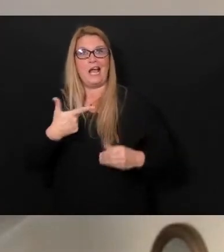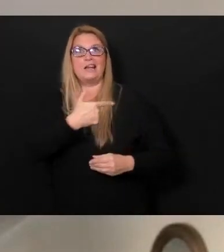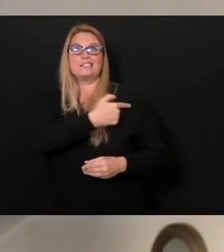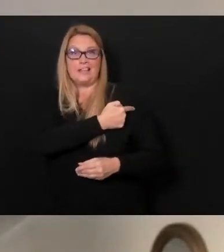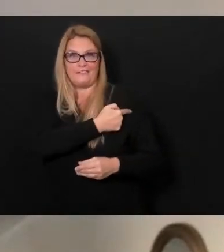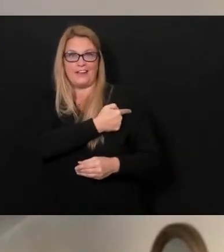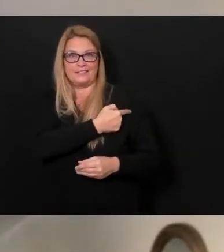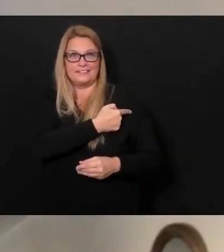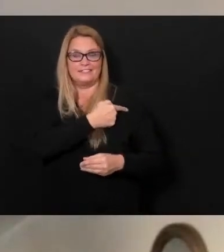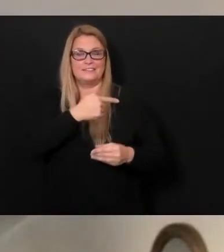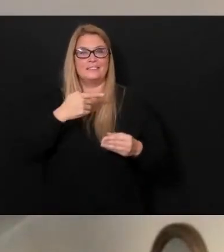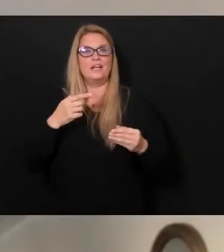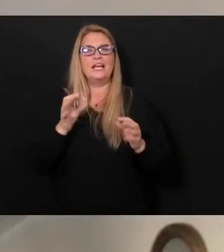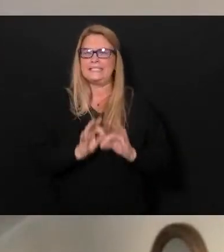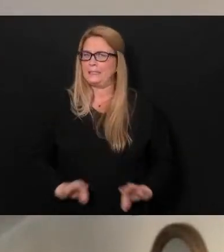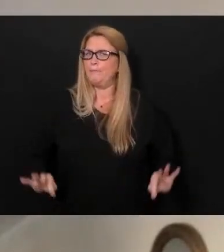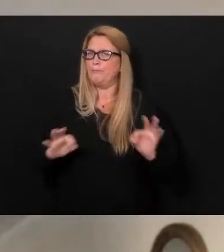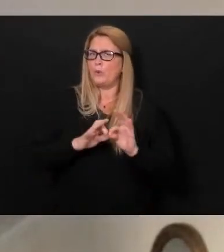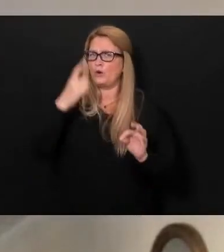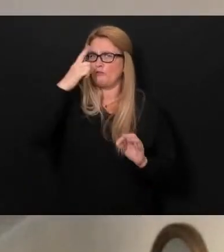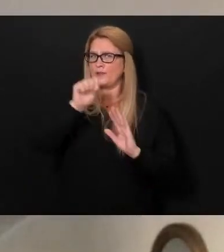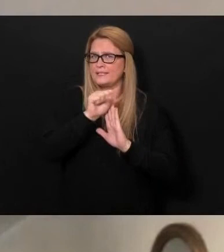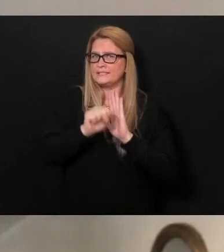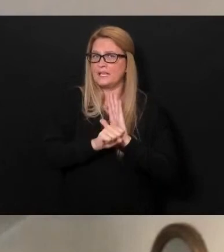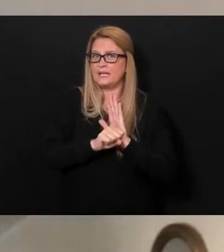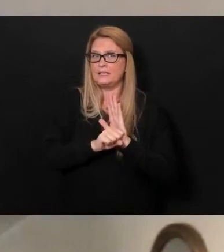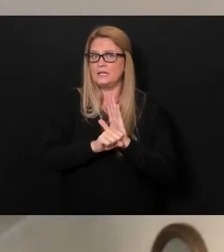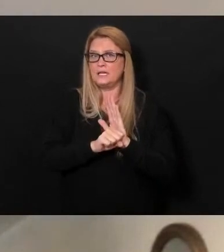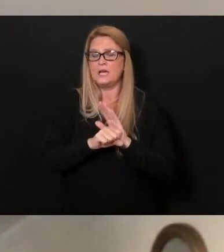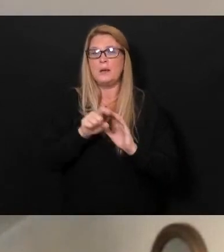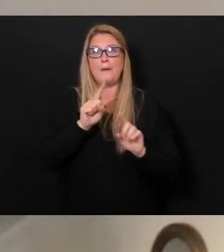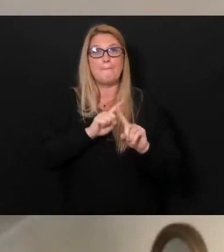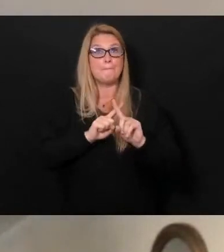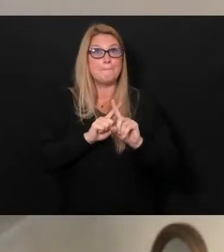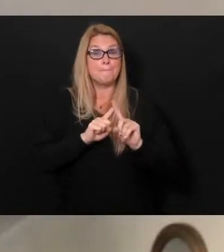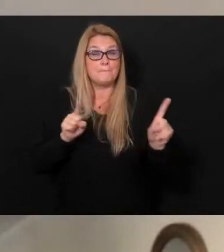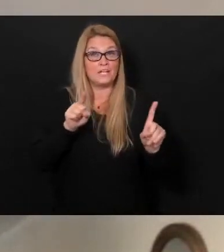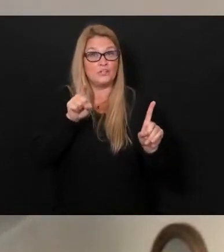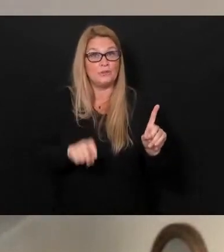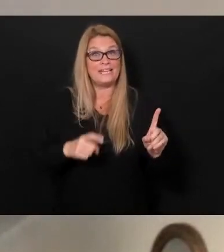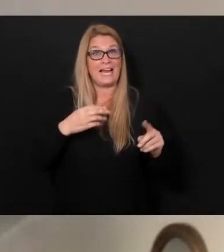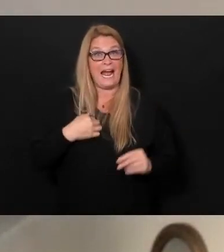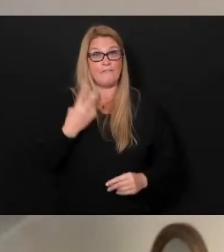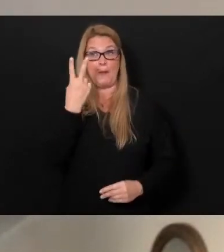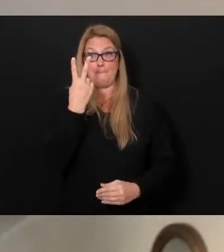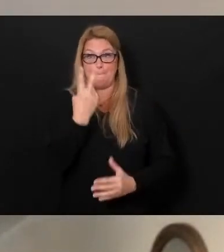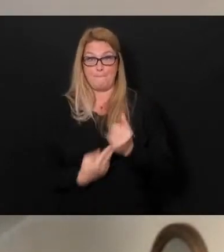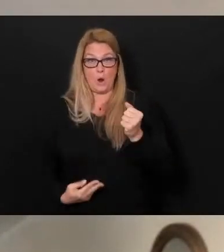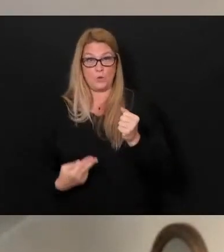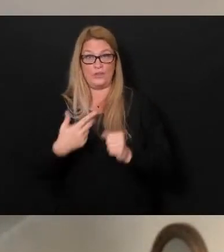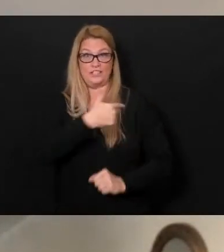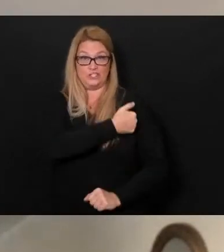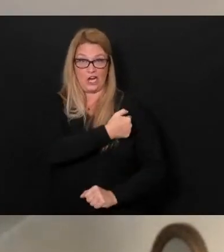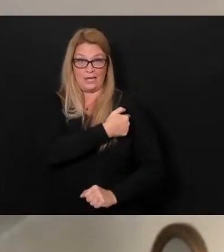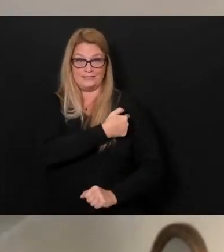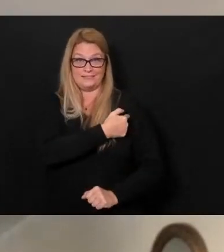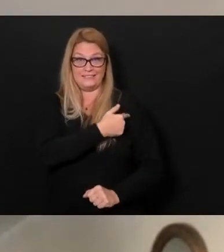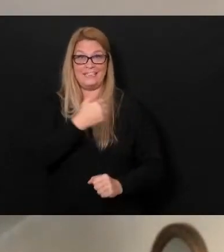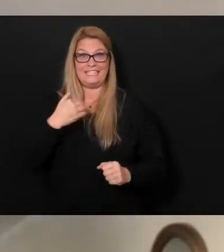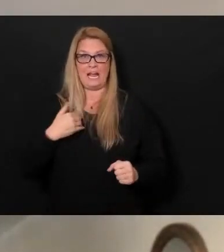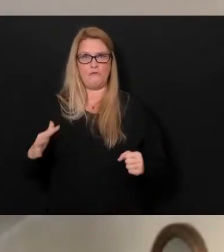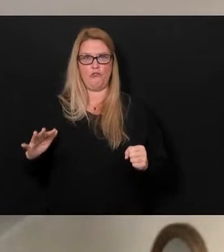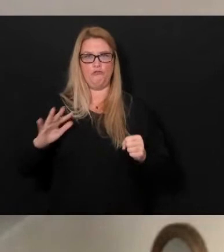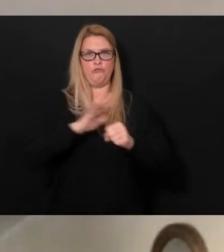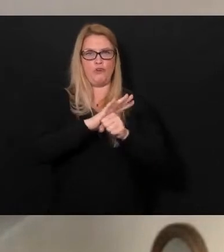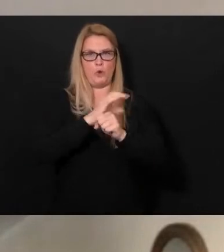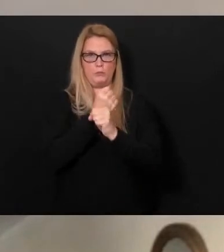But it's also really important to recognize that you really do need both of the vaccine doses to get the maximal protection.